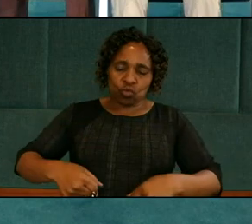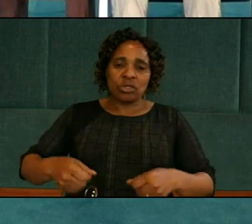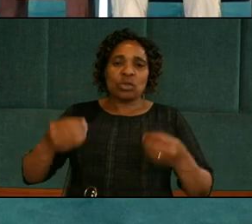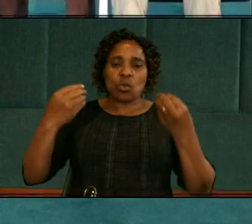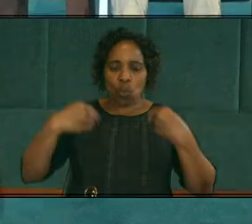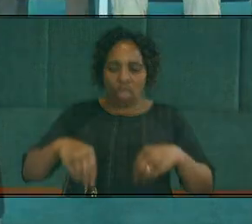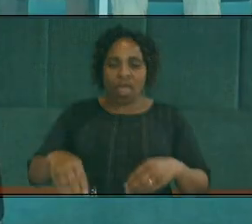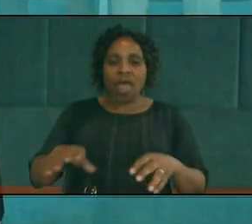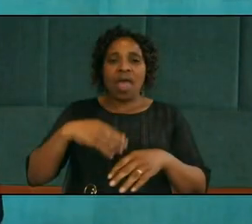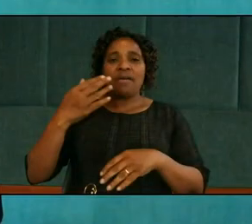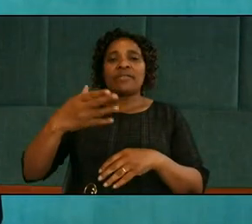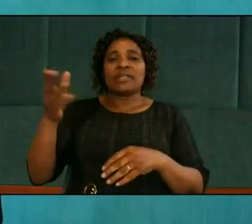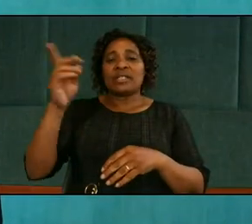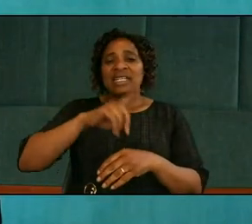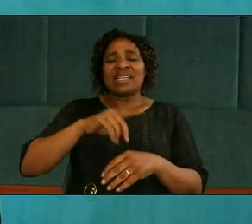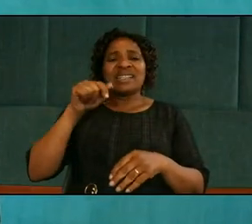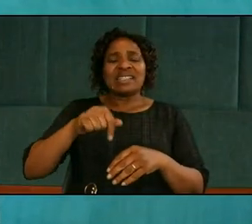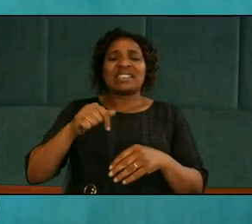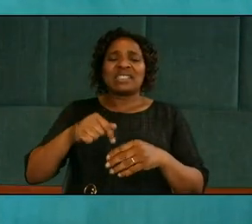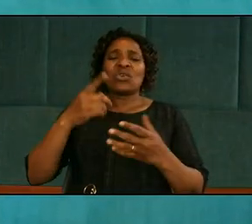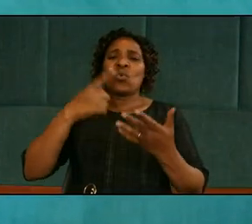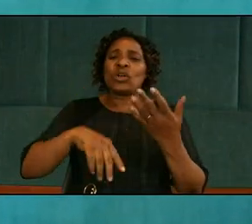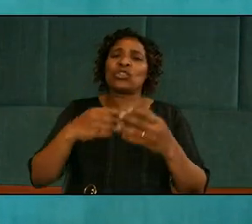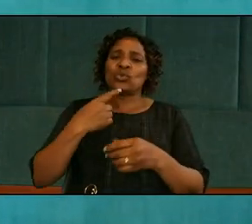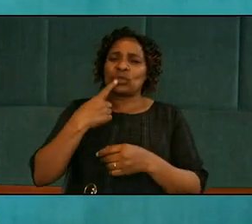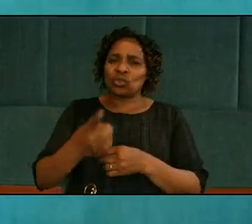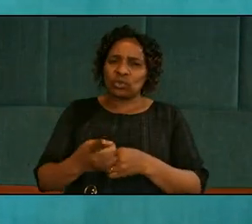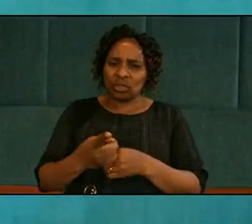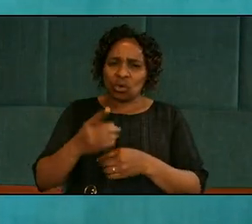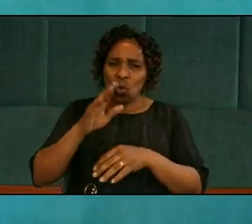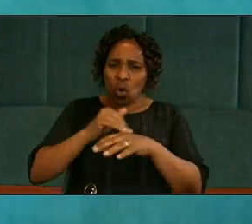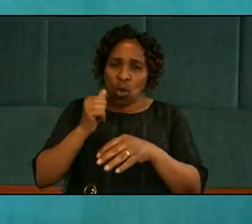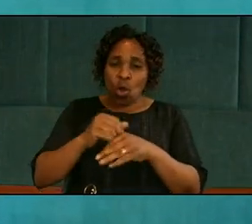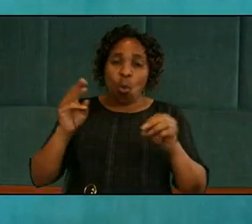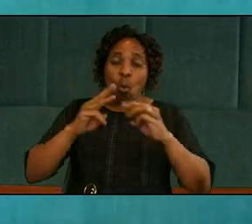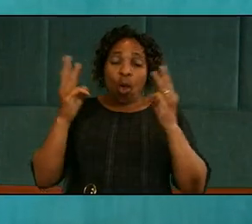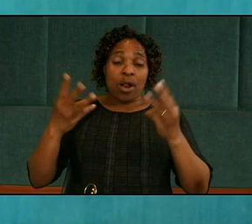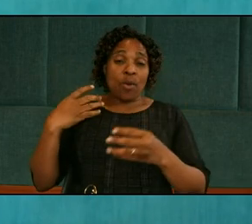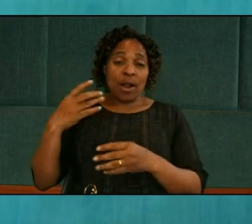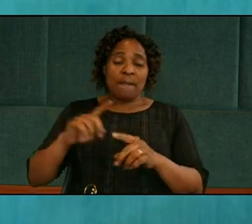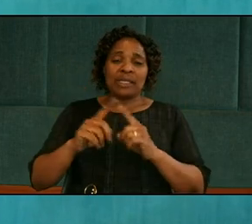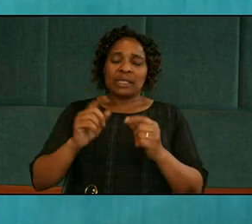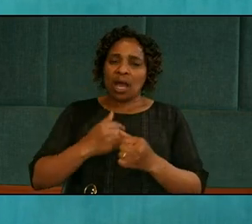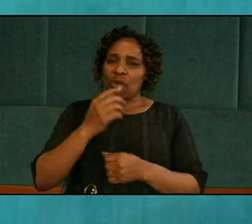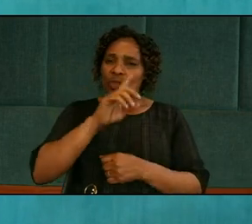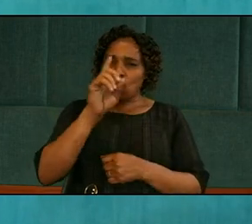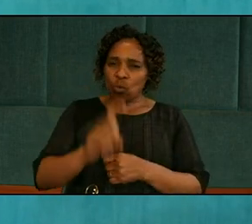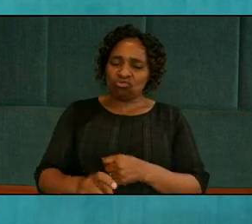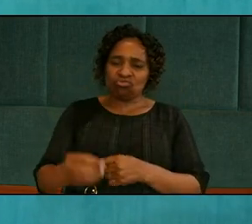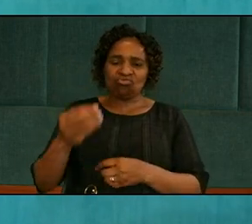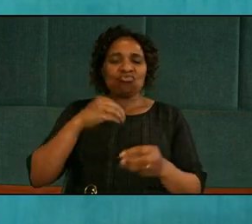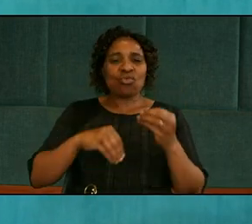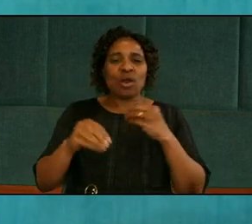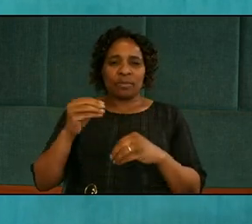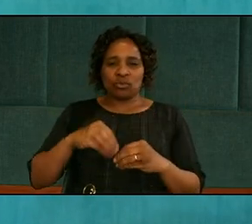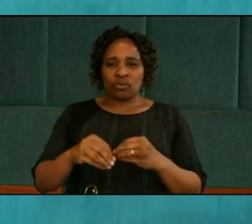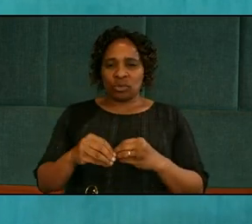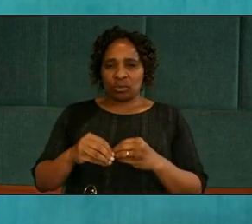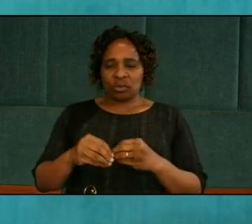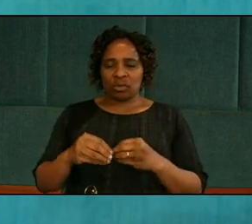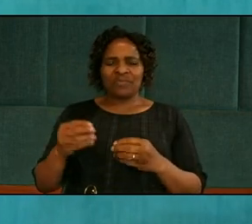day. And that's what you term as worldly wealth. And with regard to the question, it is corruption.